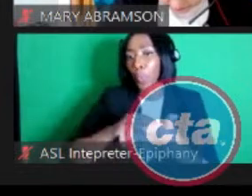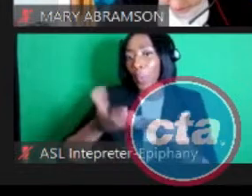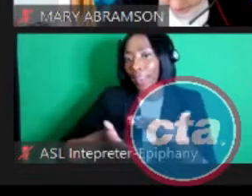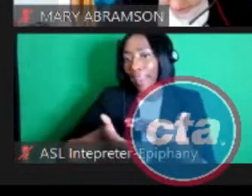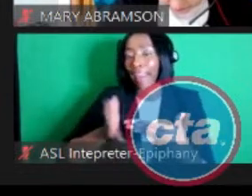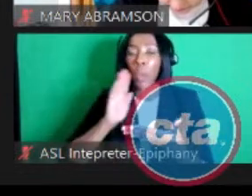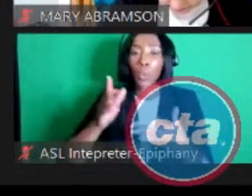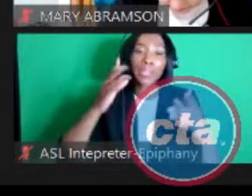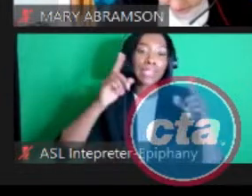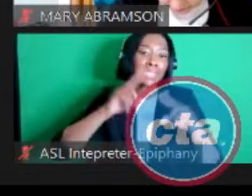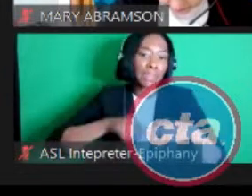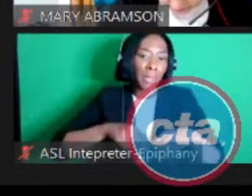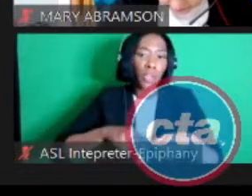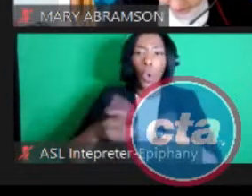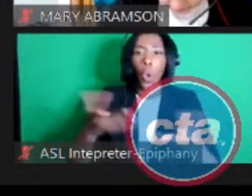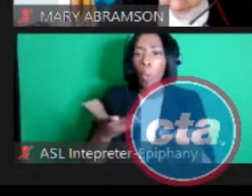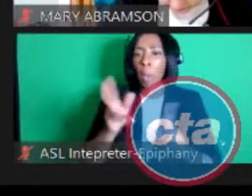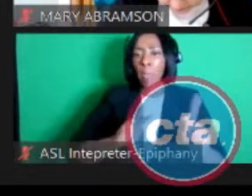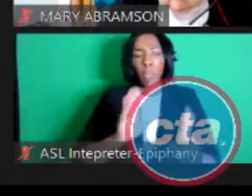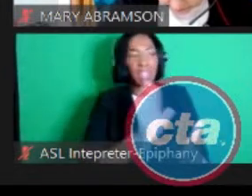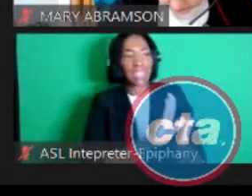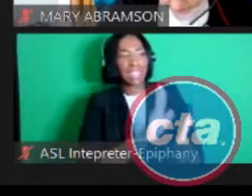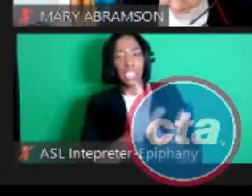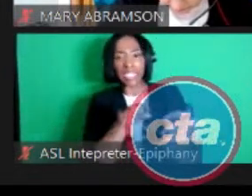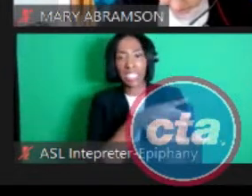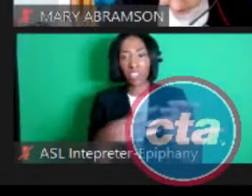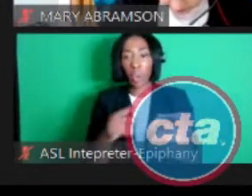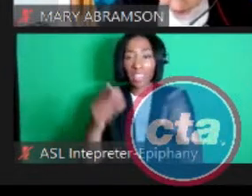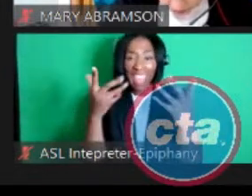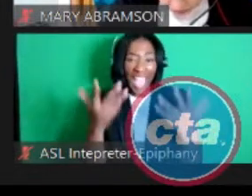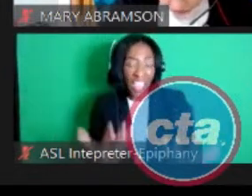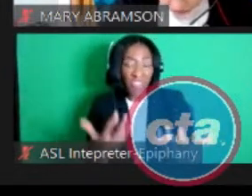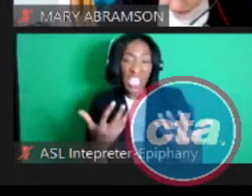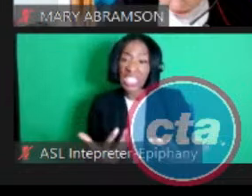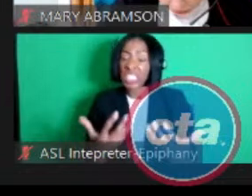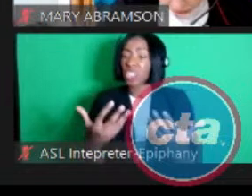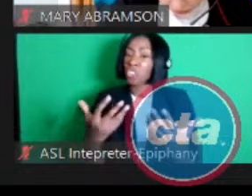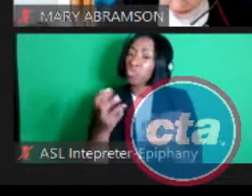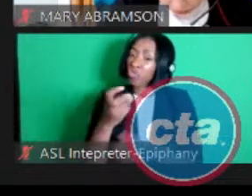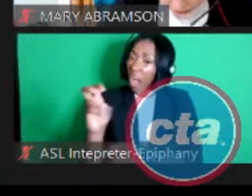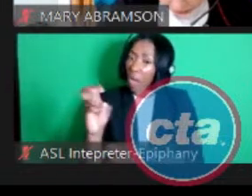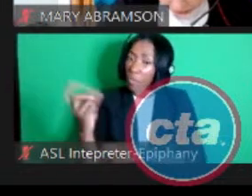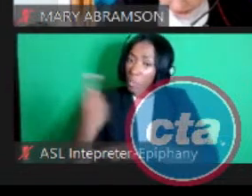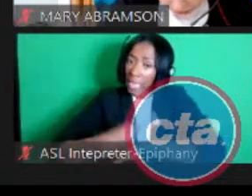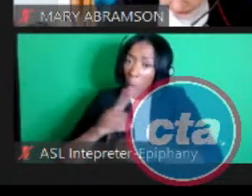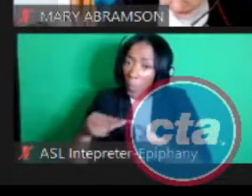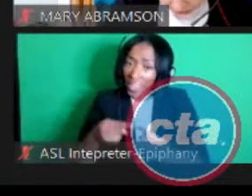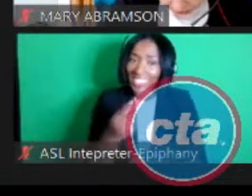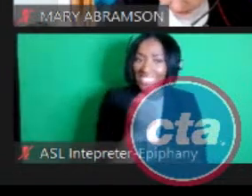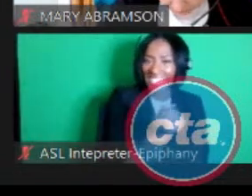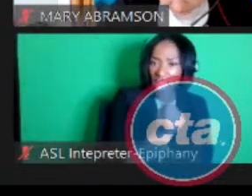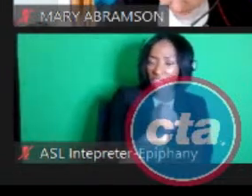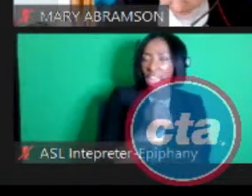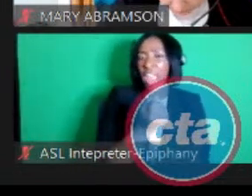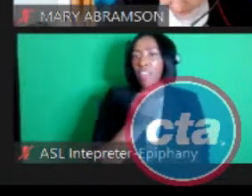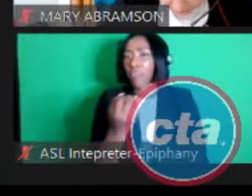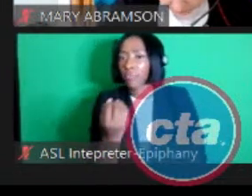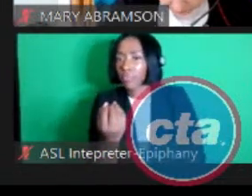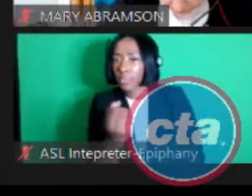depend on what people's schedules and things are. But we're seeing our heaviest travel days as being Saturday and Saturday, the next